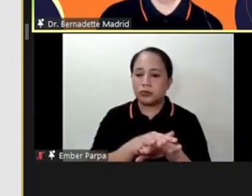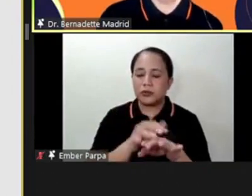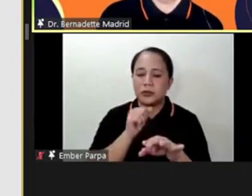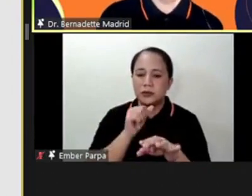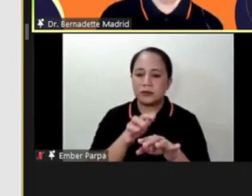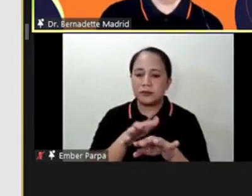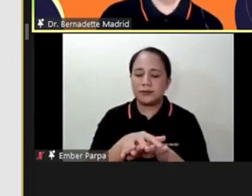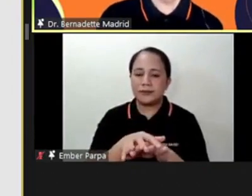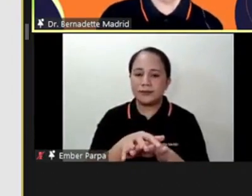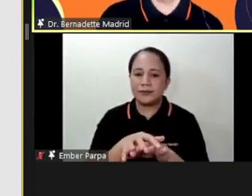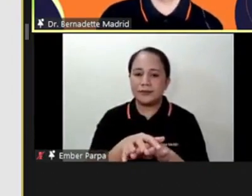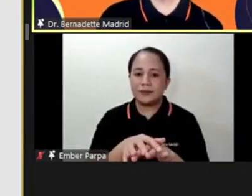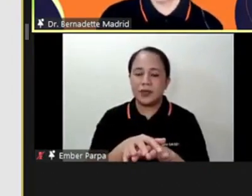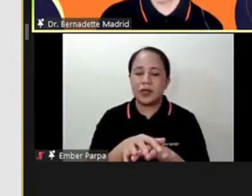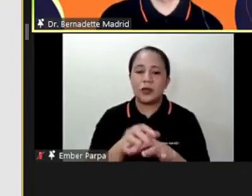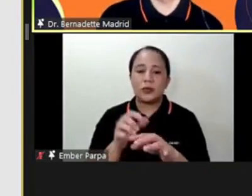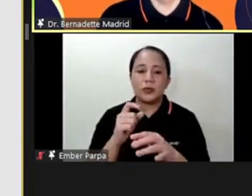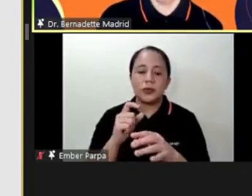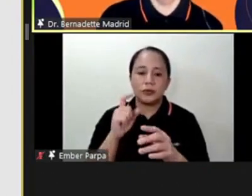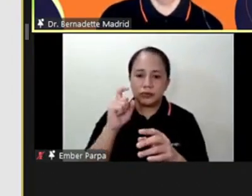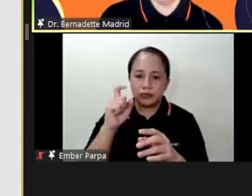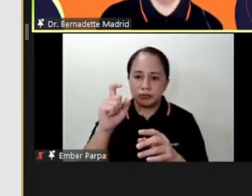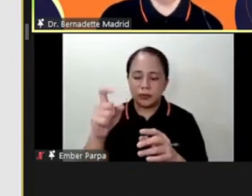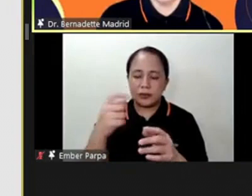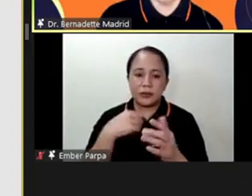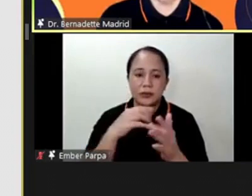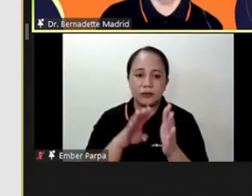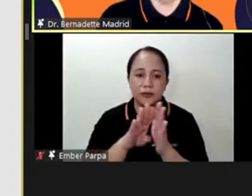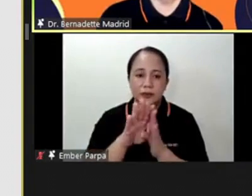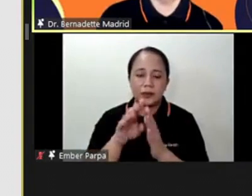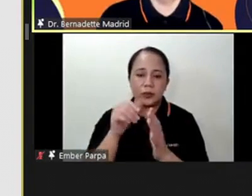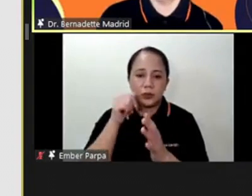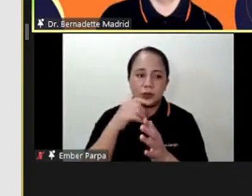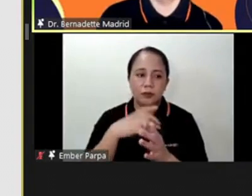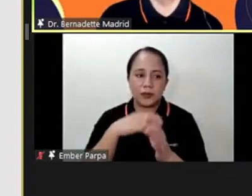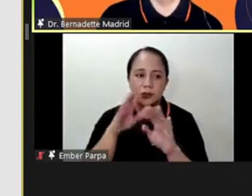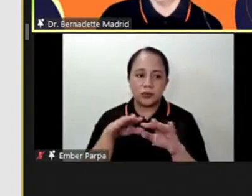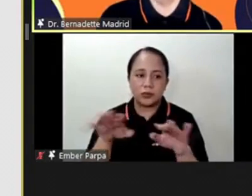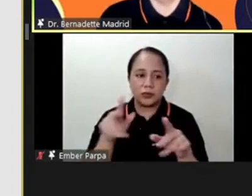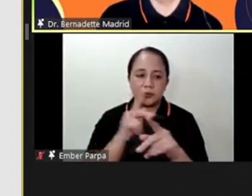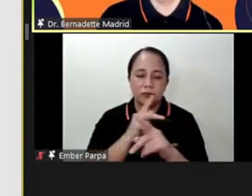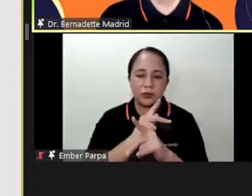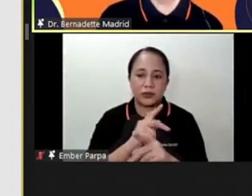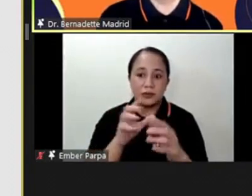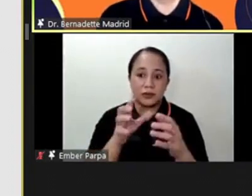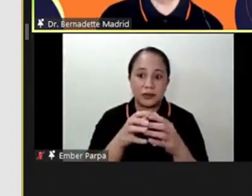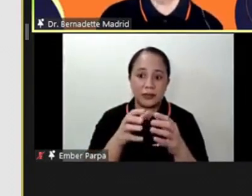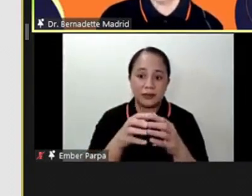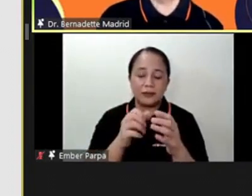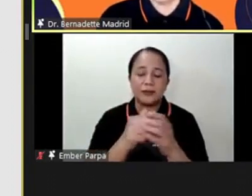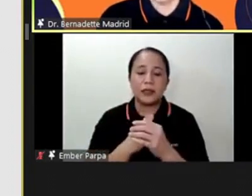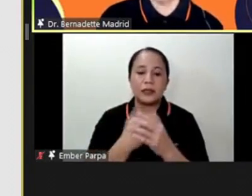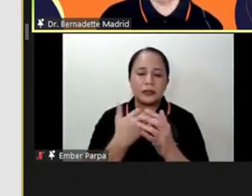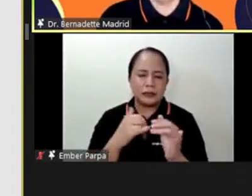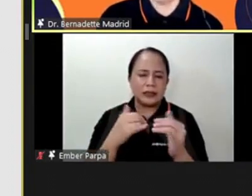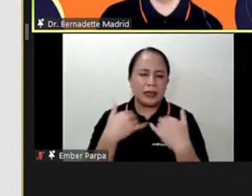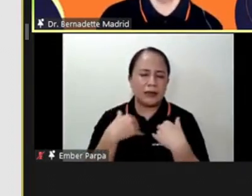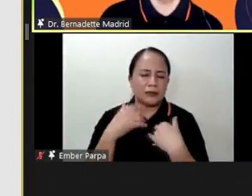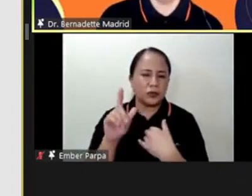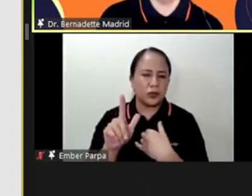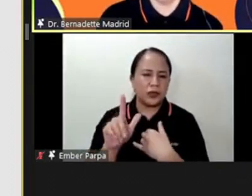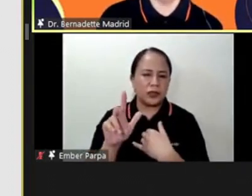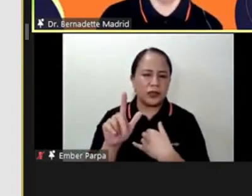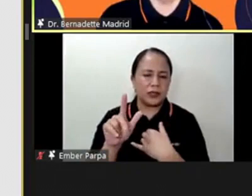asynchronous. And we want to fast track the development of women and children protection units. We still have